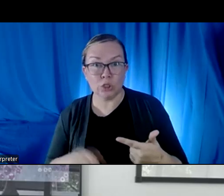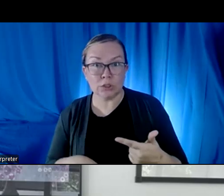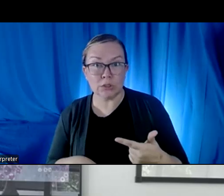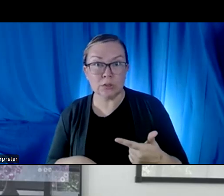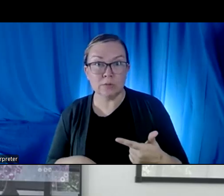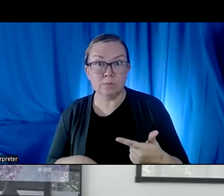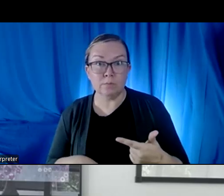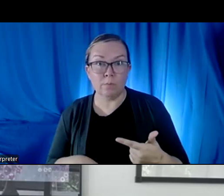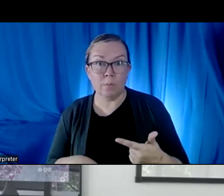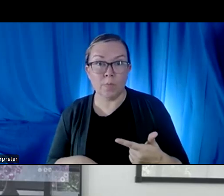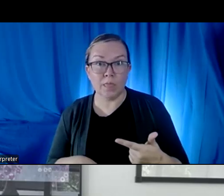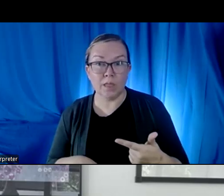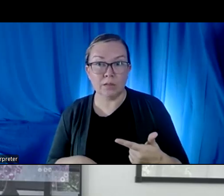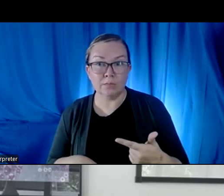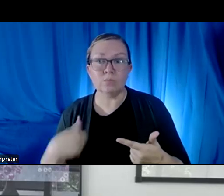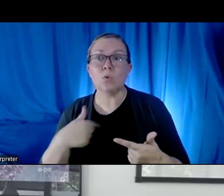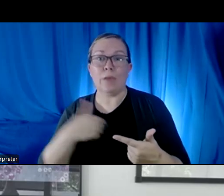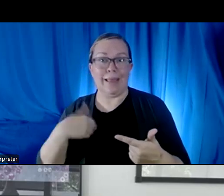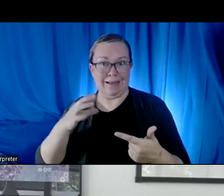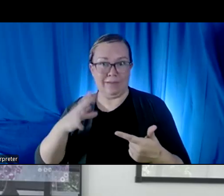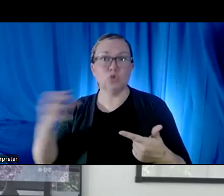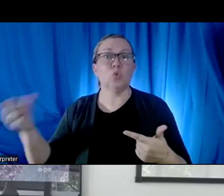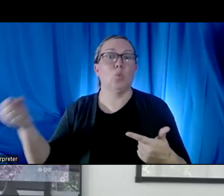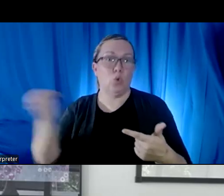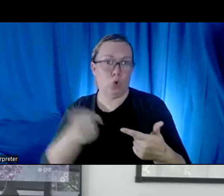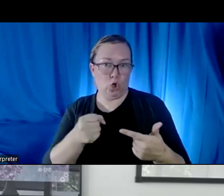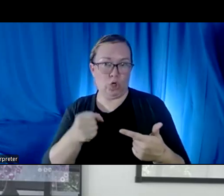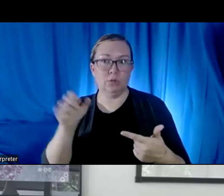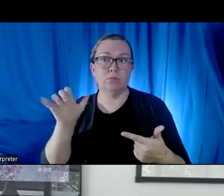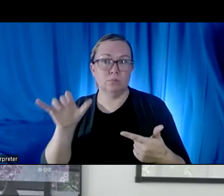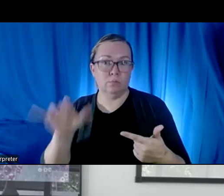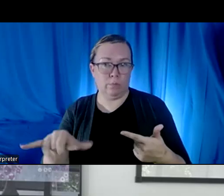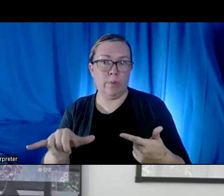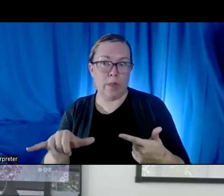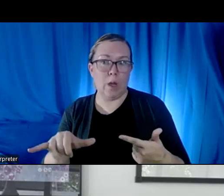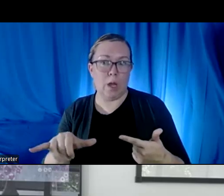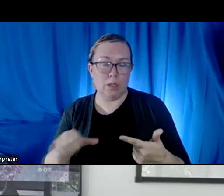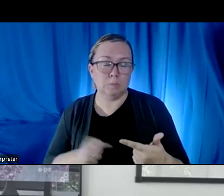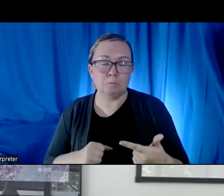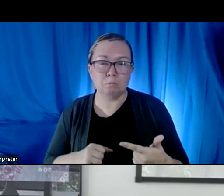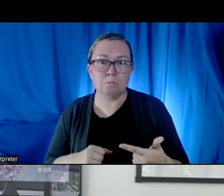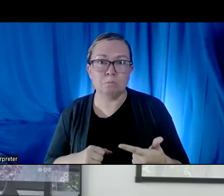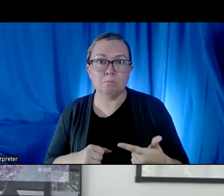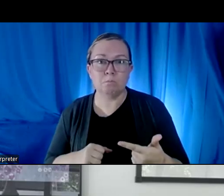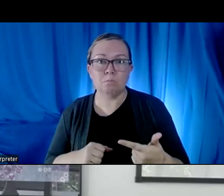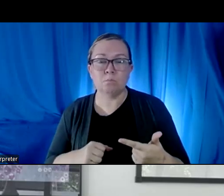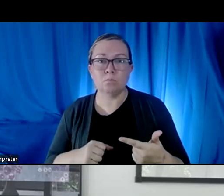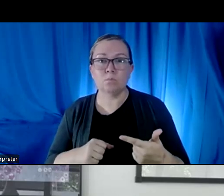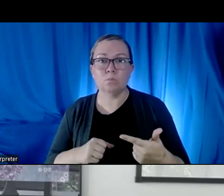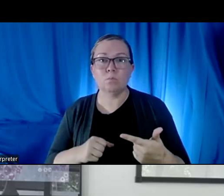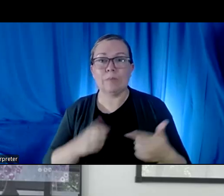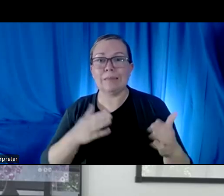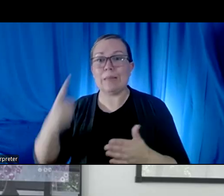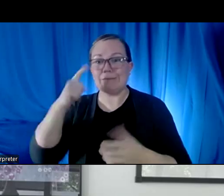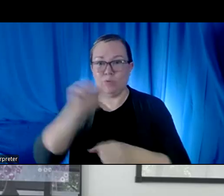We use interpreters that we can call into interpreters and we can have access to interpreters at the Plan for Work